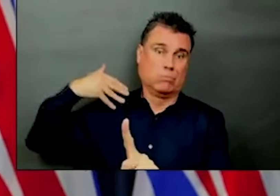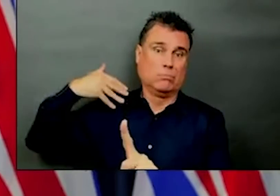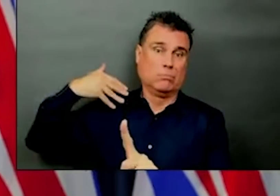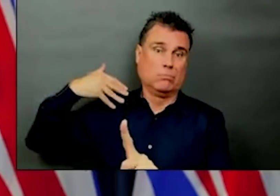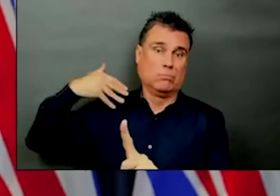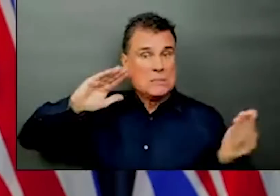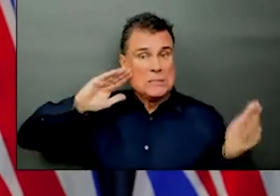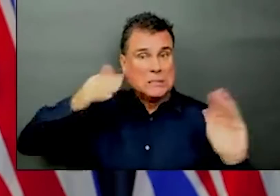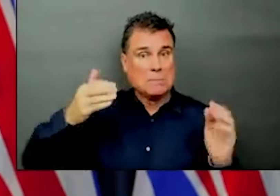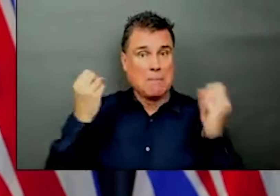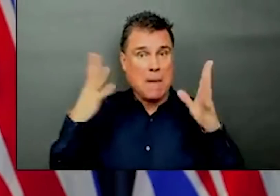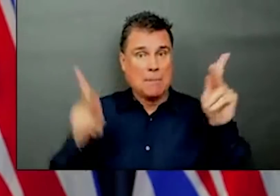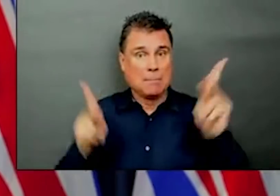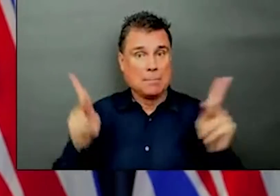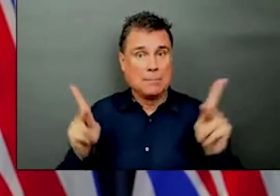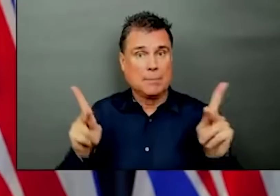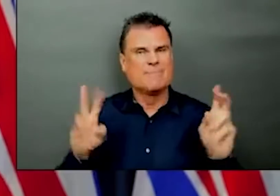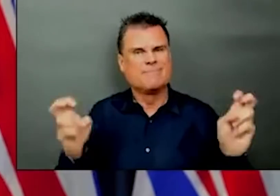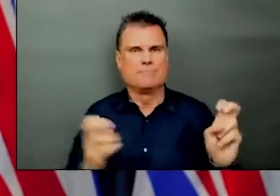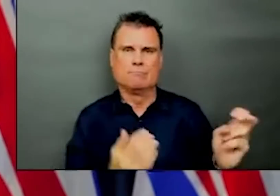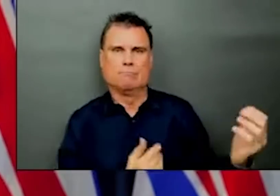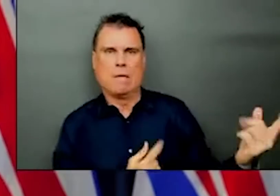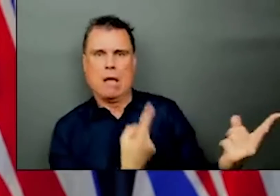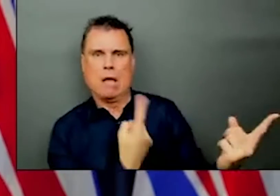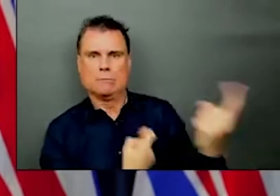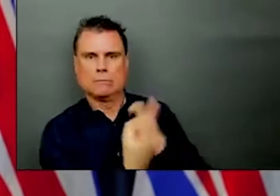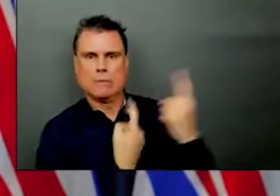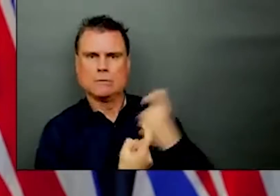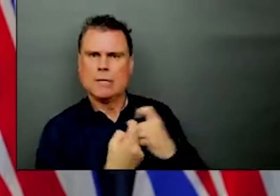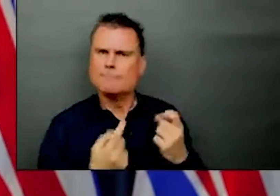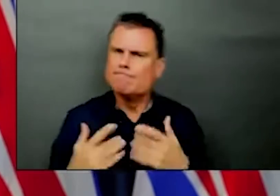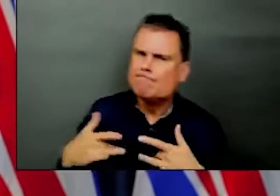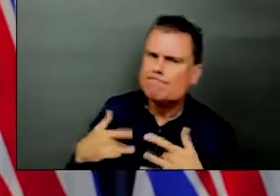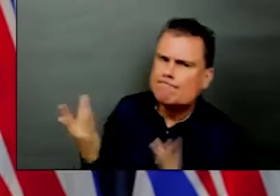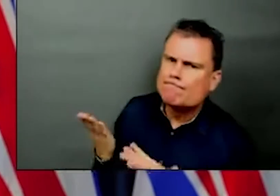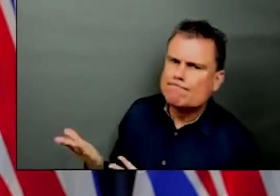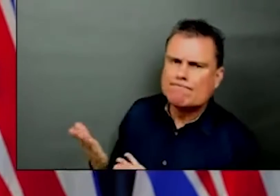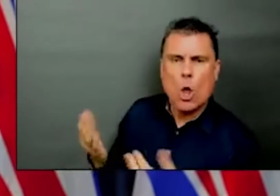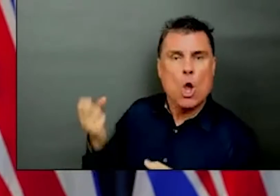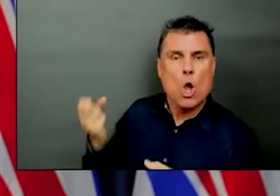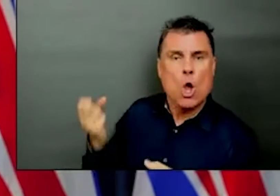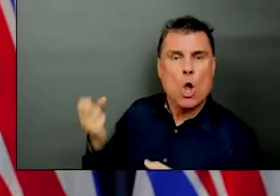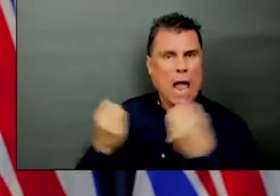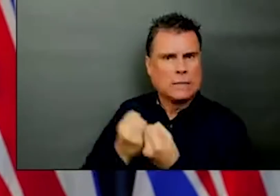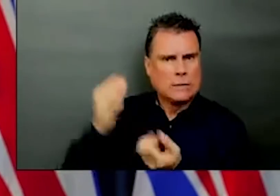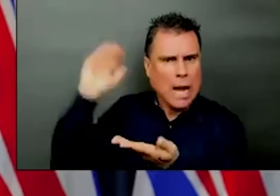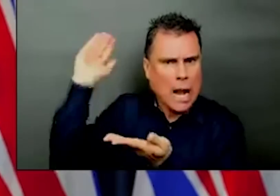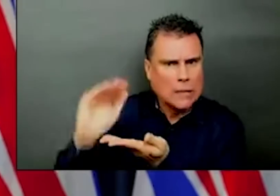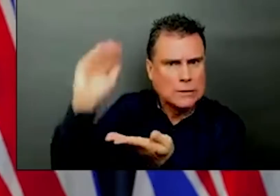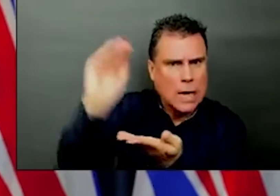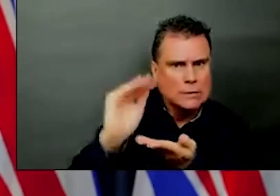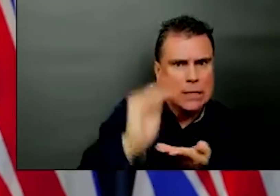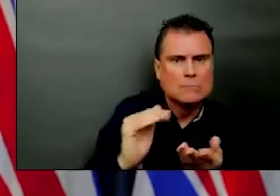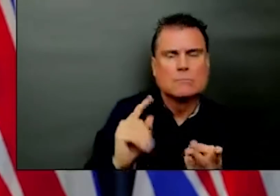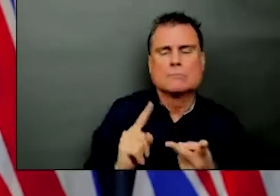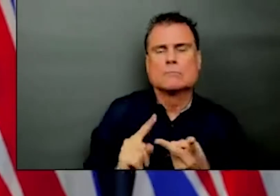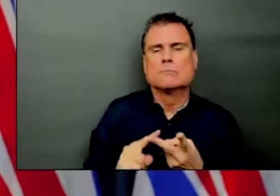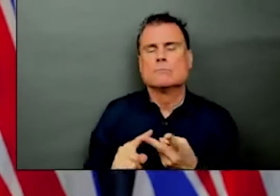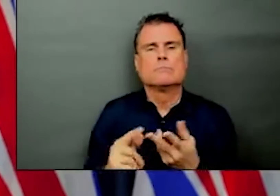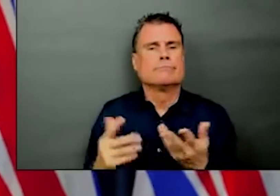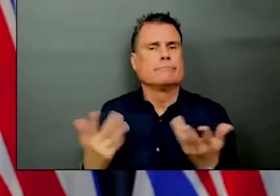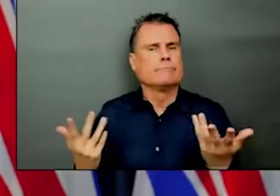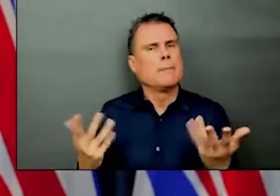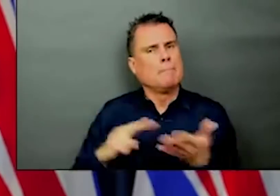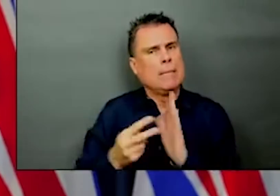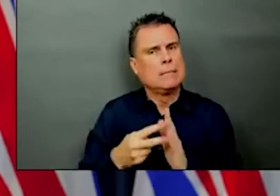because claims were down, that accidents were down, activity was down, there should be a benefit to ratepayers. And we agreed with